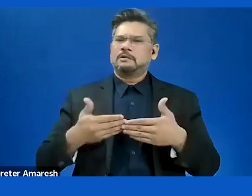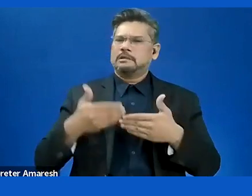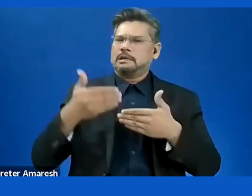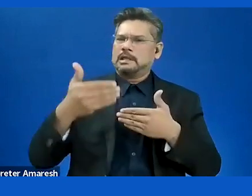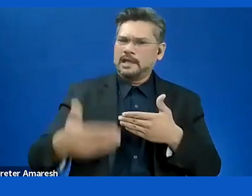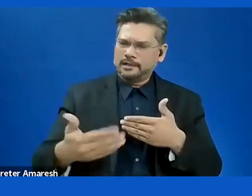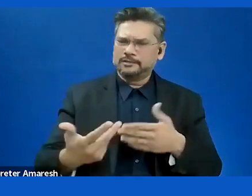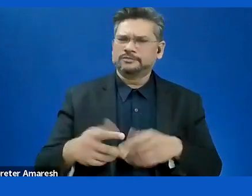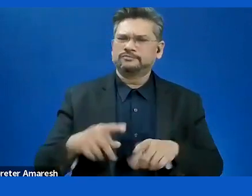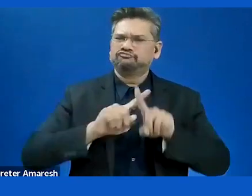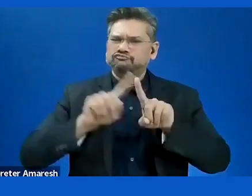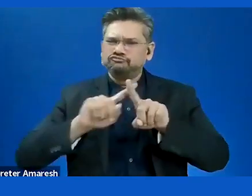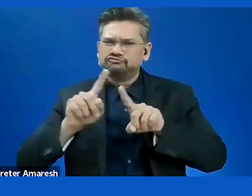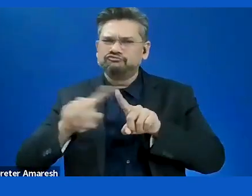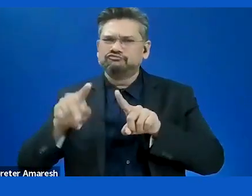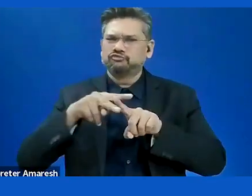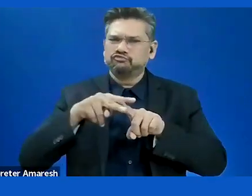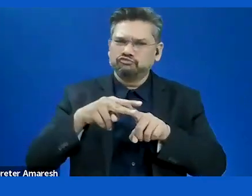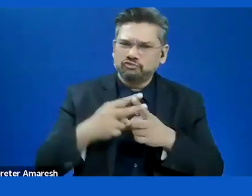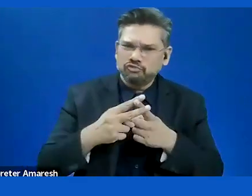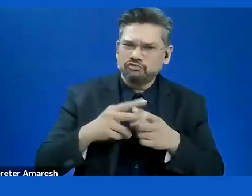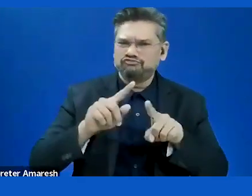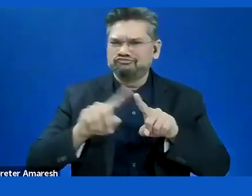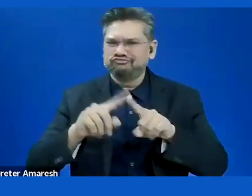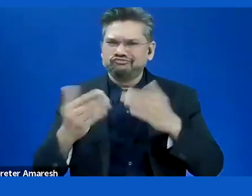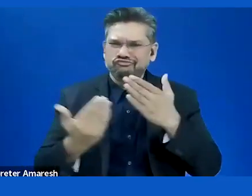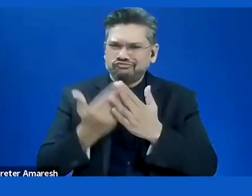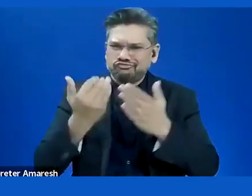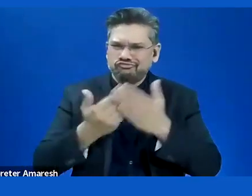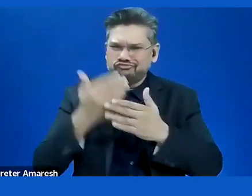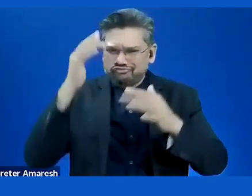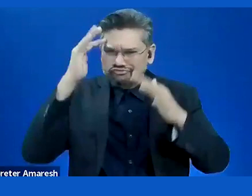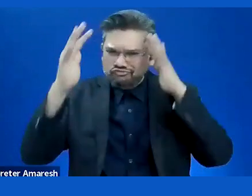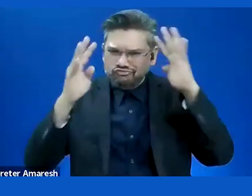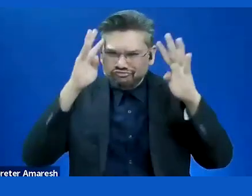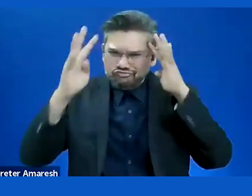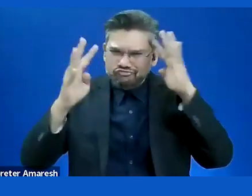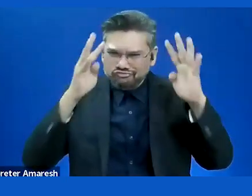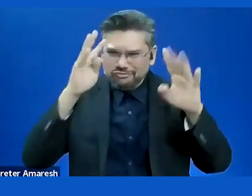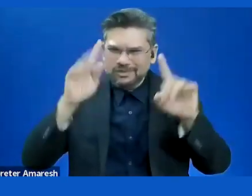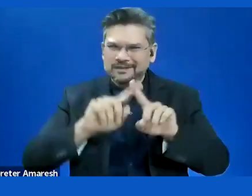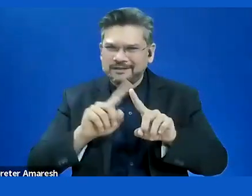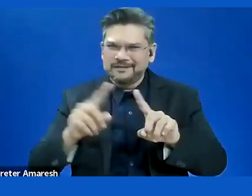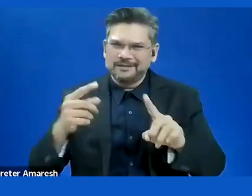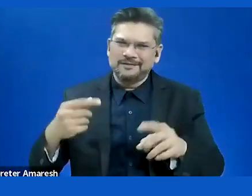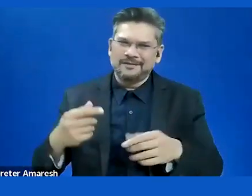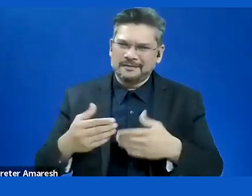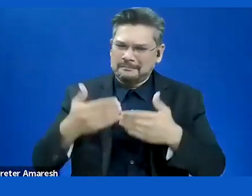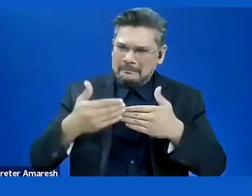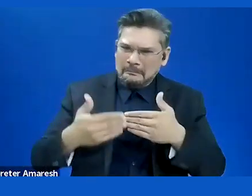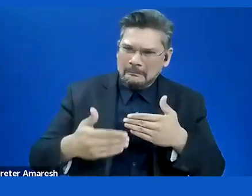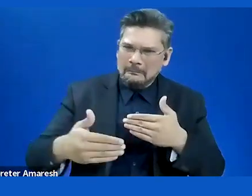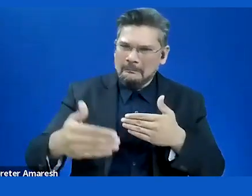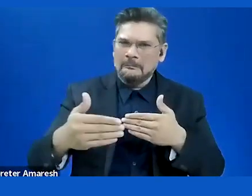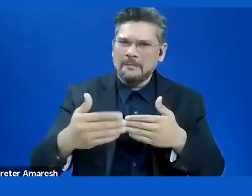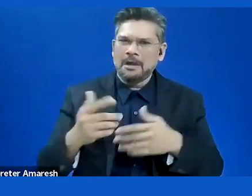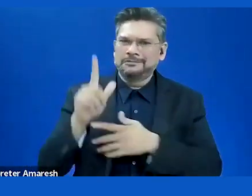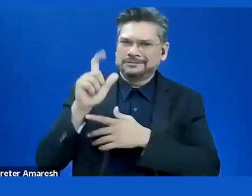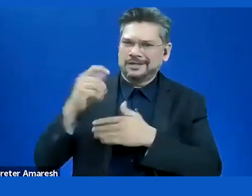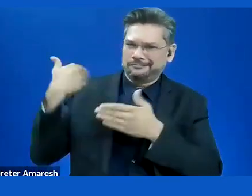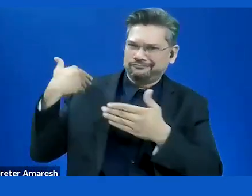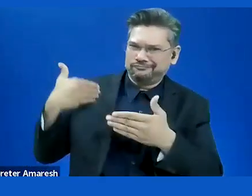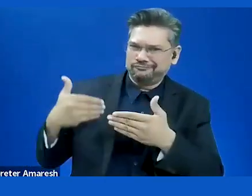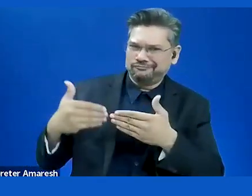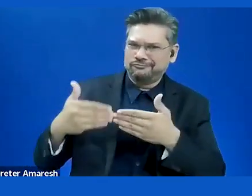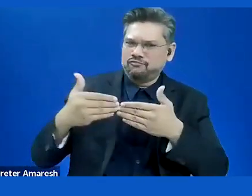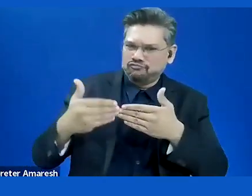is the status today, the current status of the Web Accessibility Directive, what have been done since the start, and then how can we kind of slowly move forward when it comes to